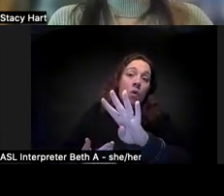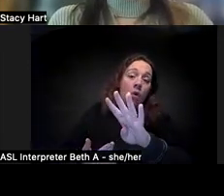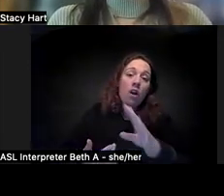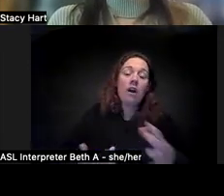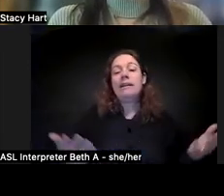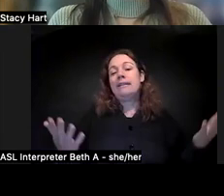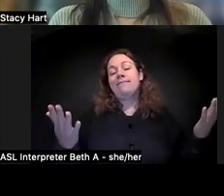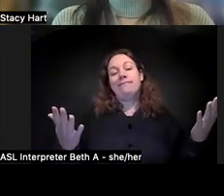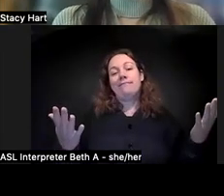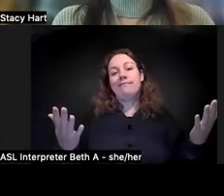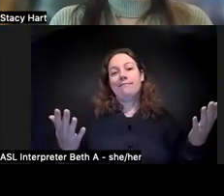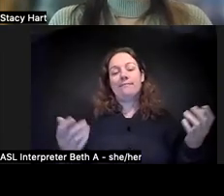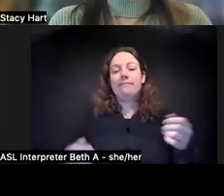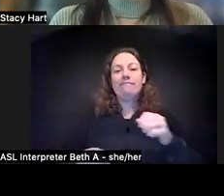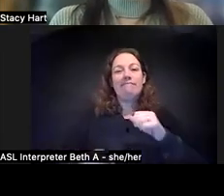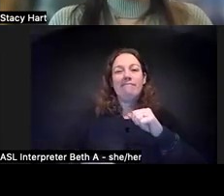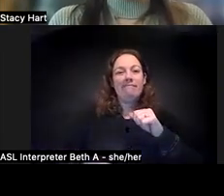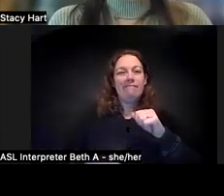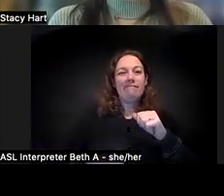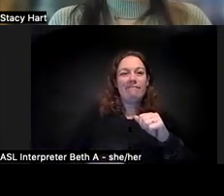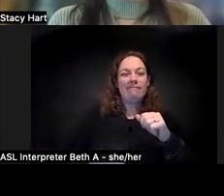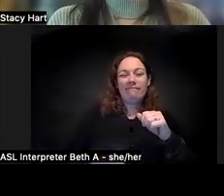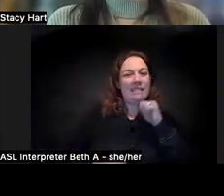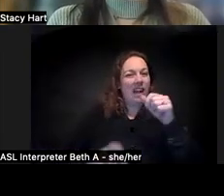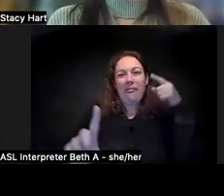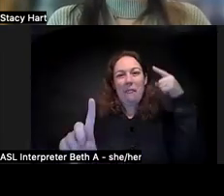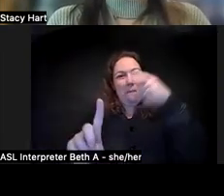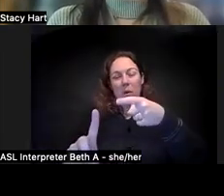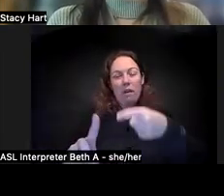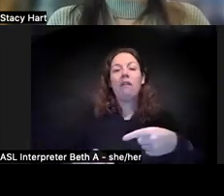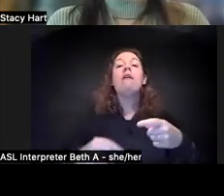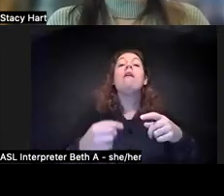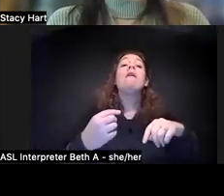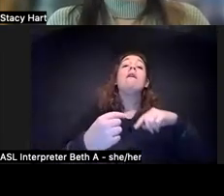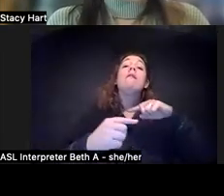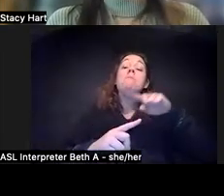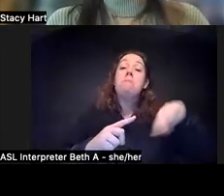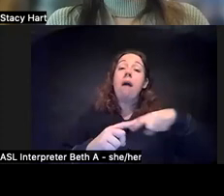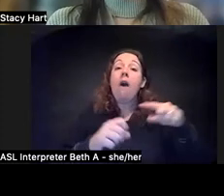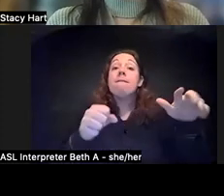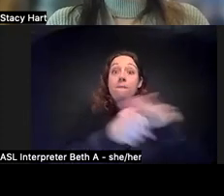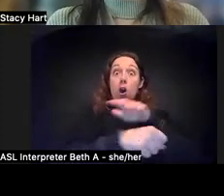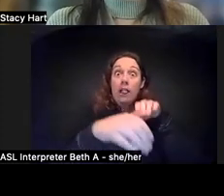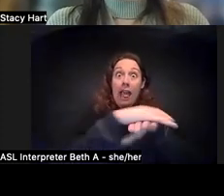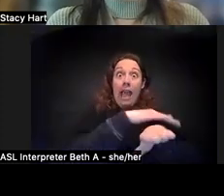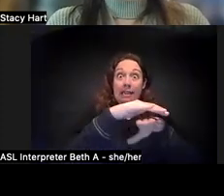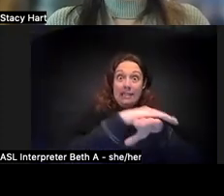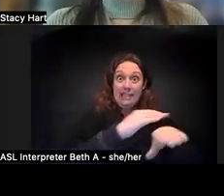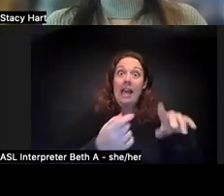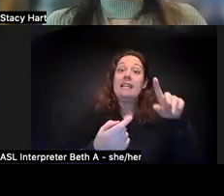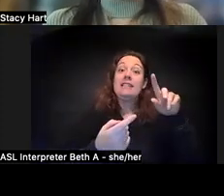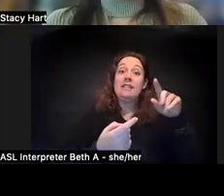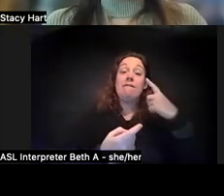The idea is not full access. It's about making sure that the person can